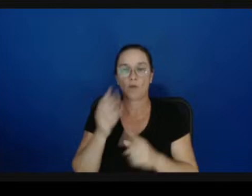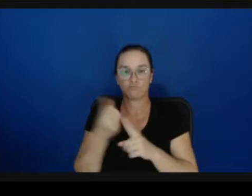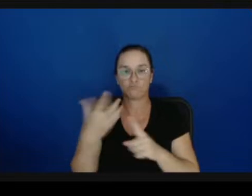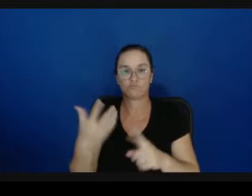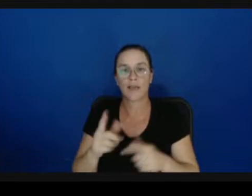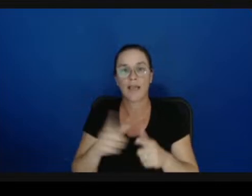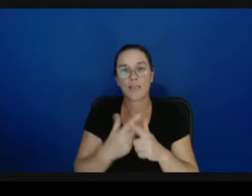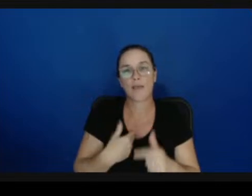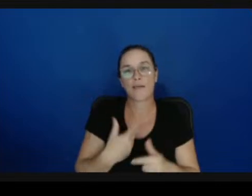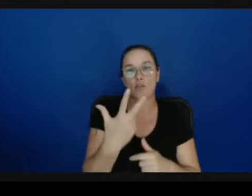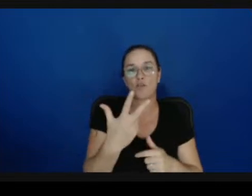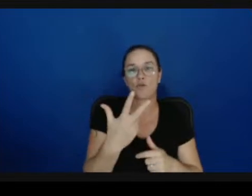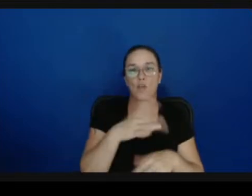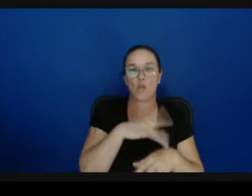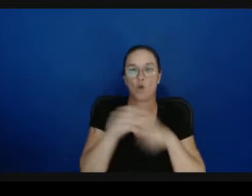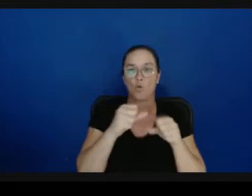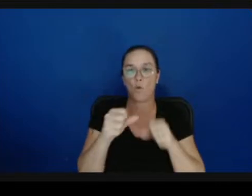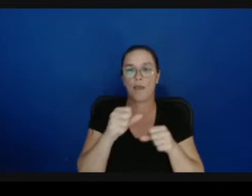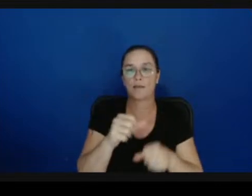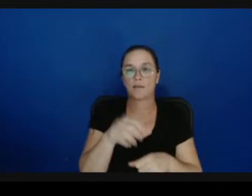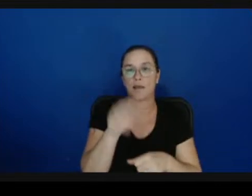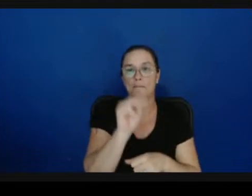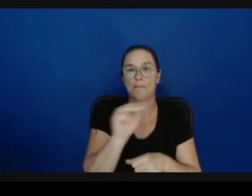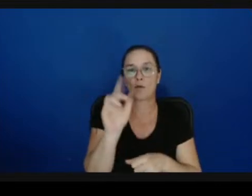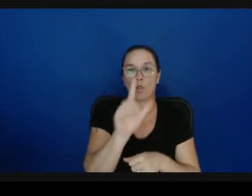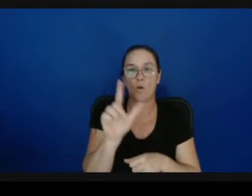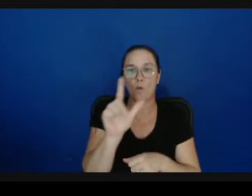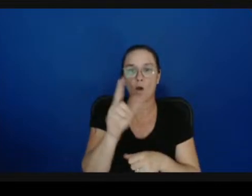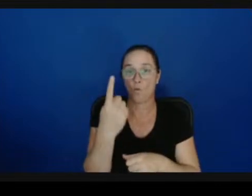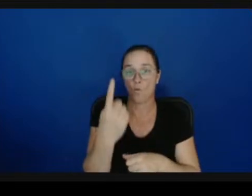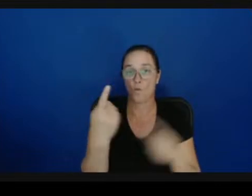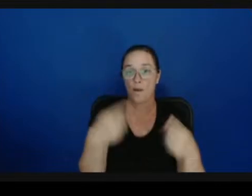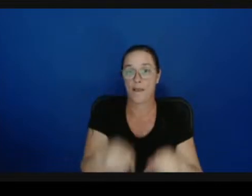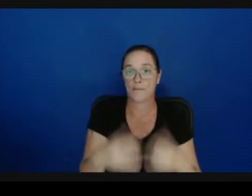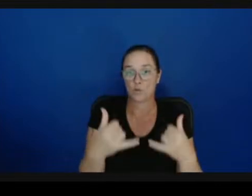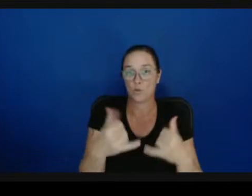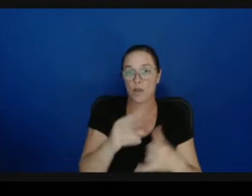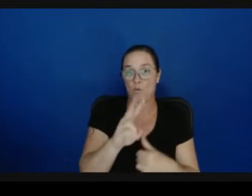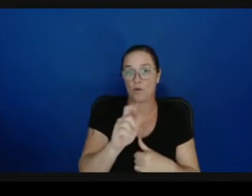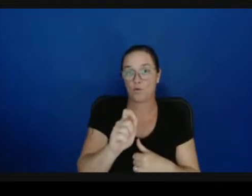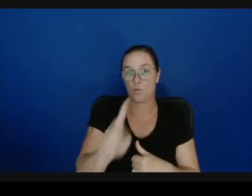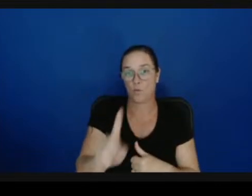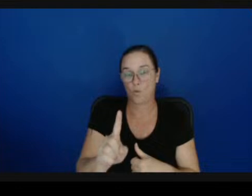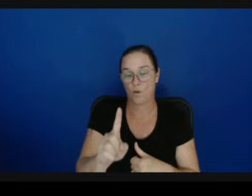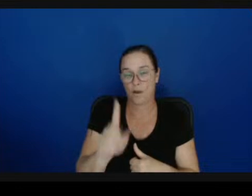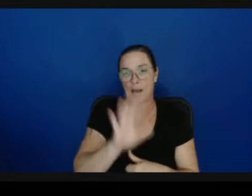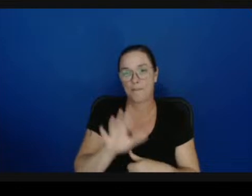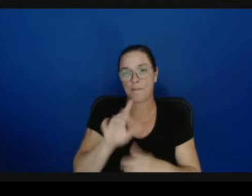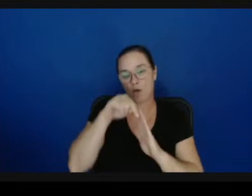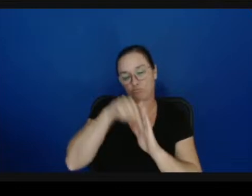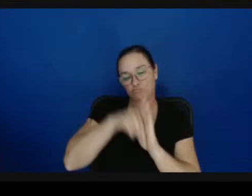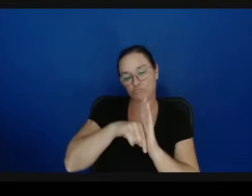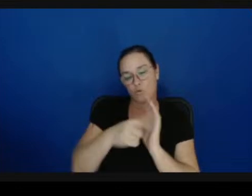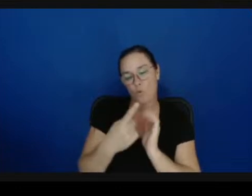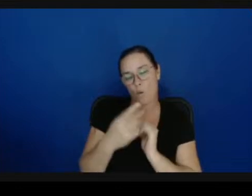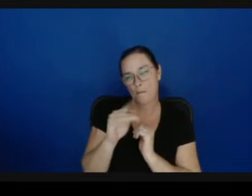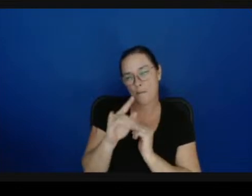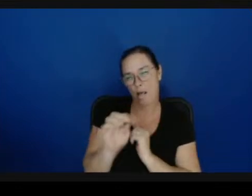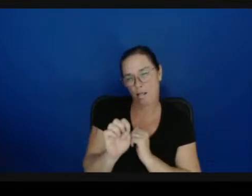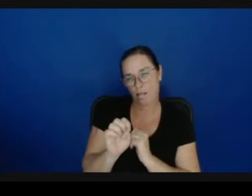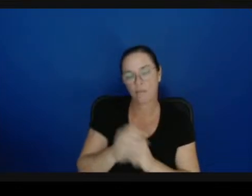3 earthquakes in Mauna Loa. One that occurred just today, the 2.1, about a mile down. And